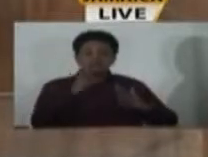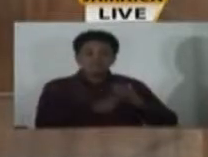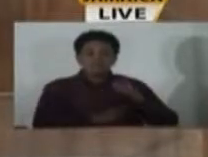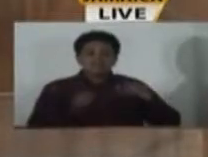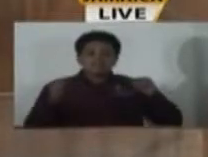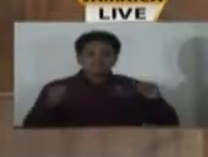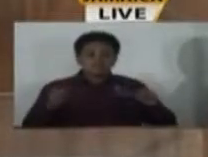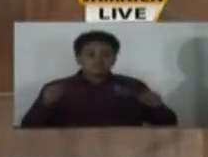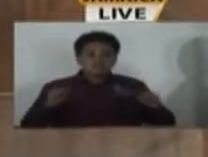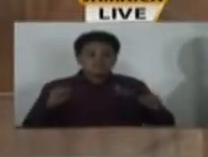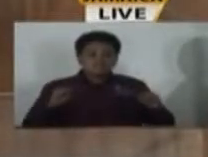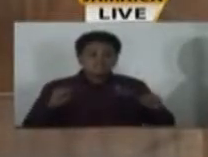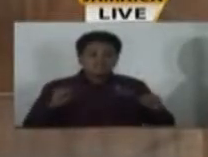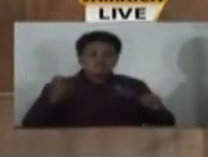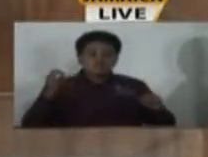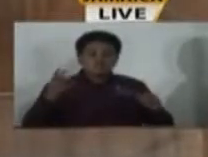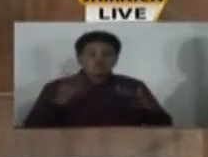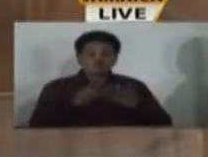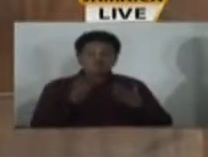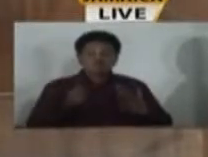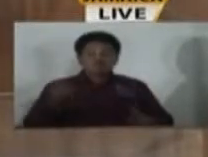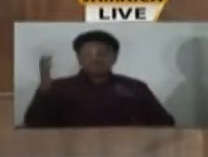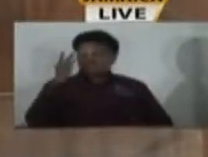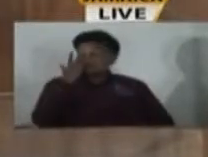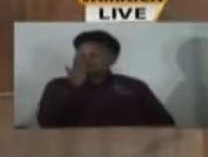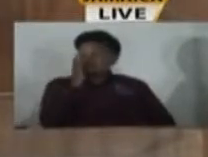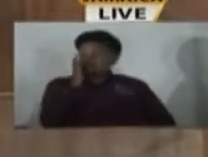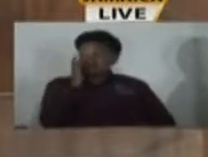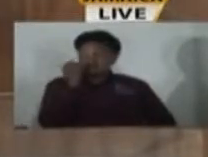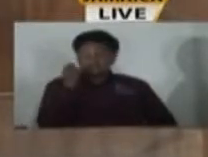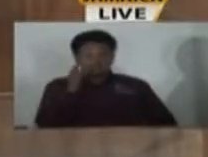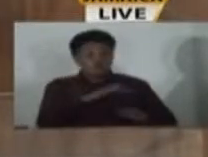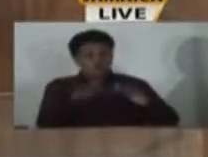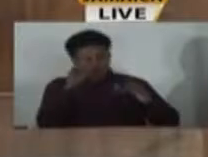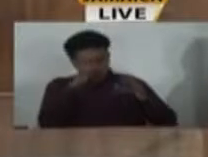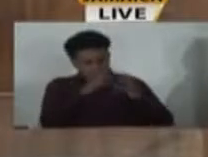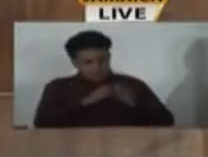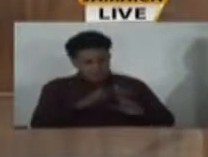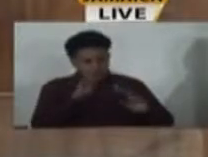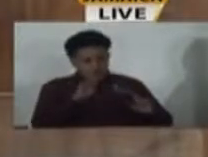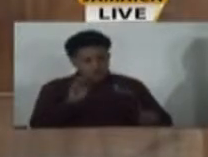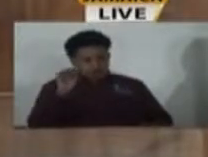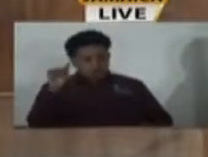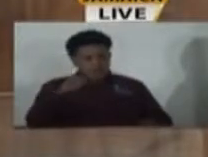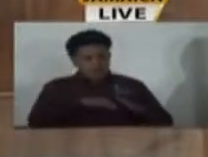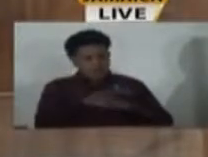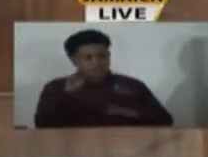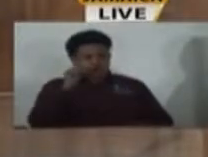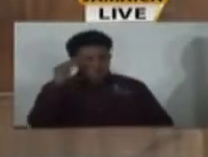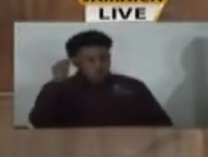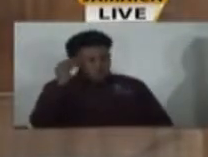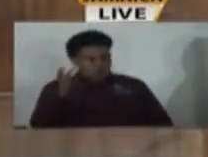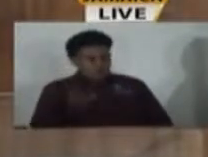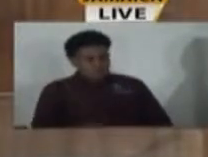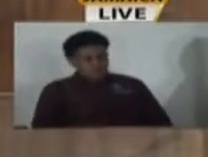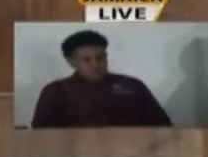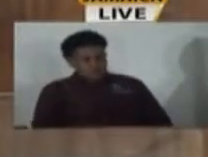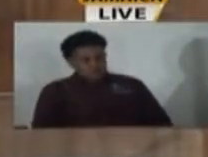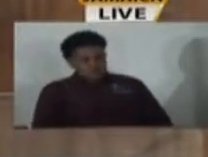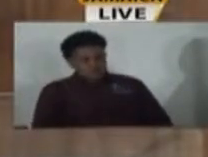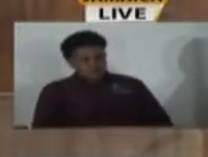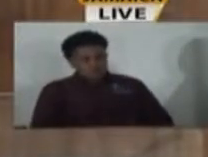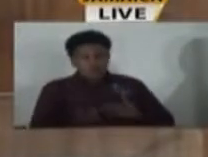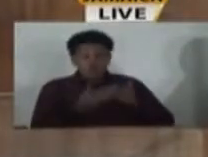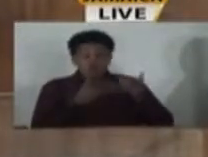potentially, or imprisoned if they don't comply with the order to go back inside, whether there's a warning or